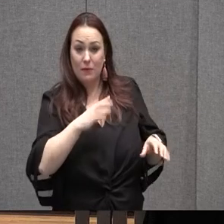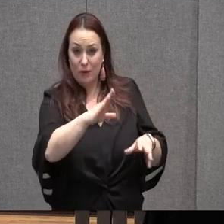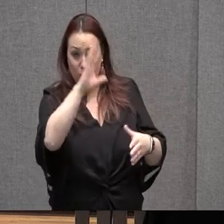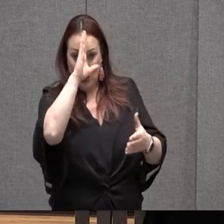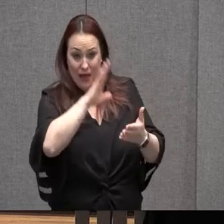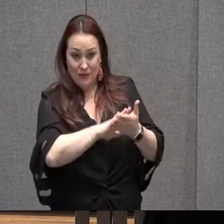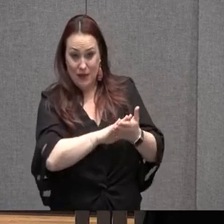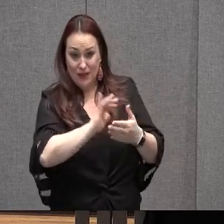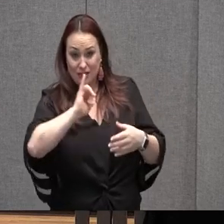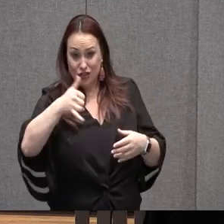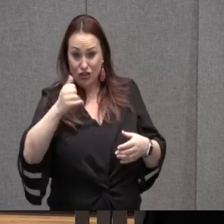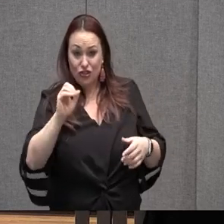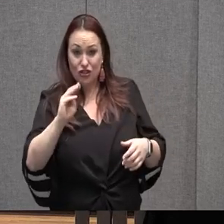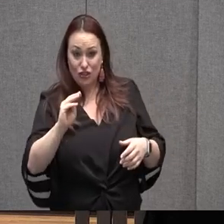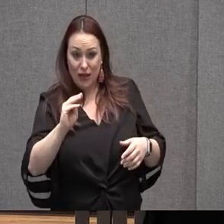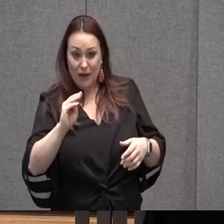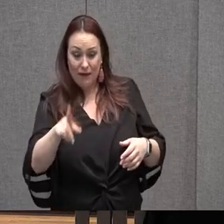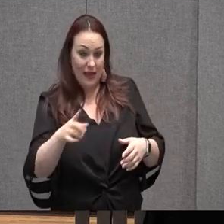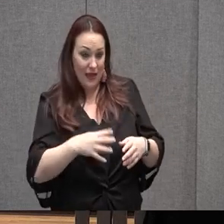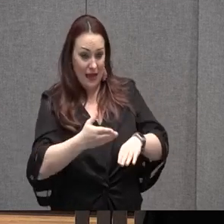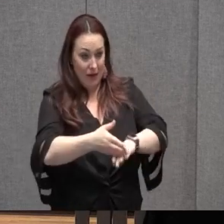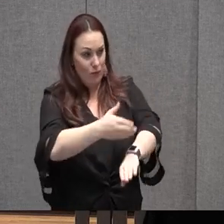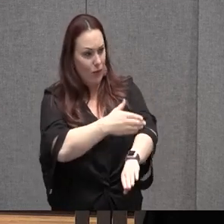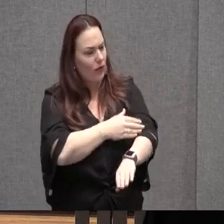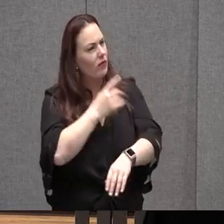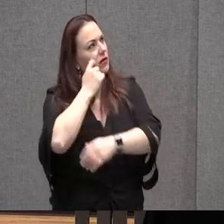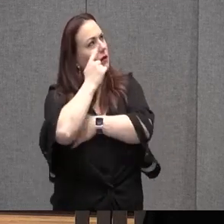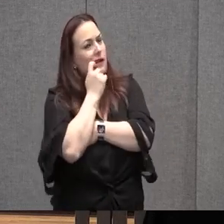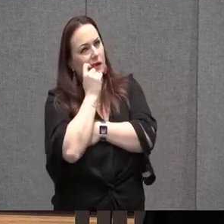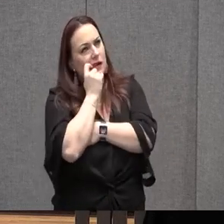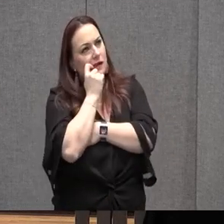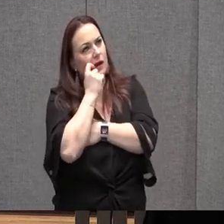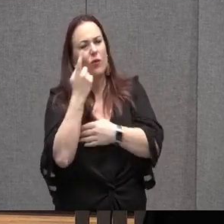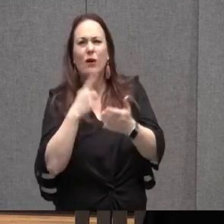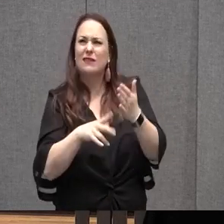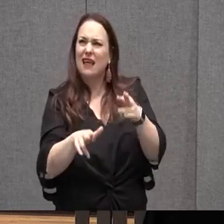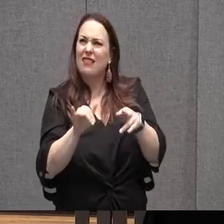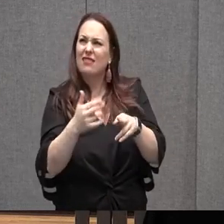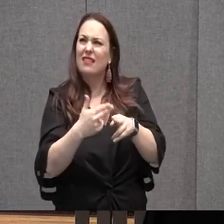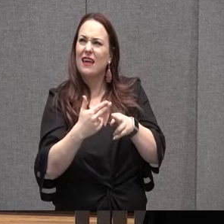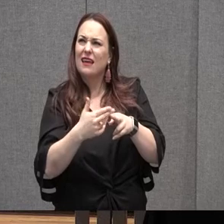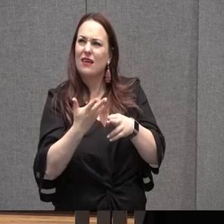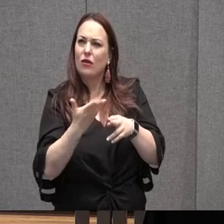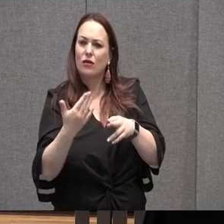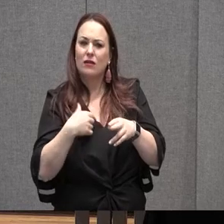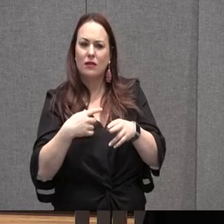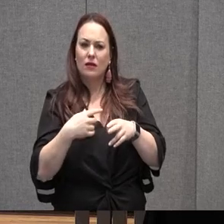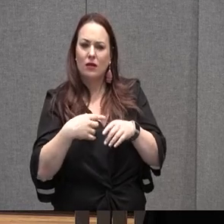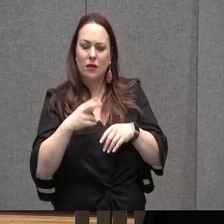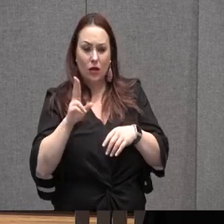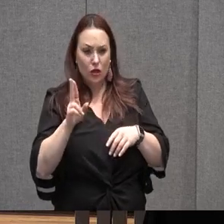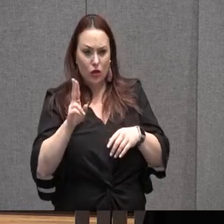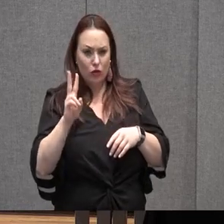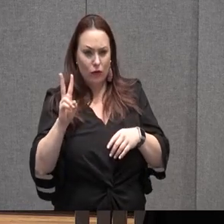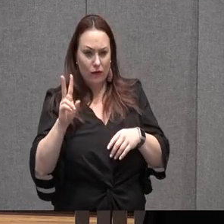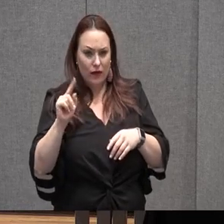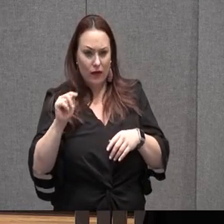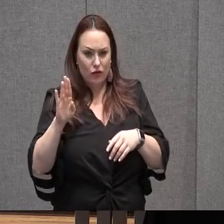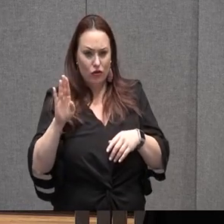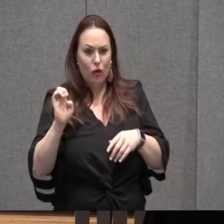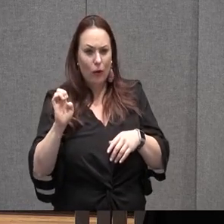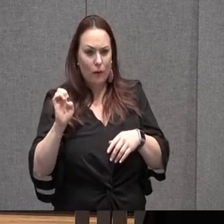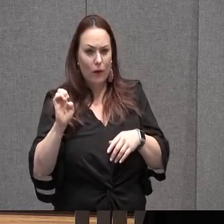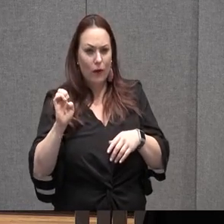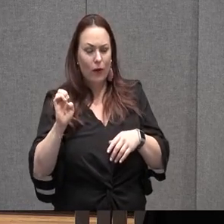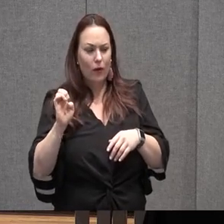upon the, what is that thing called? It was called a UV tube, I believe. Oh, yeah. Oh,